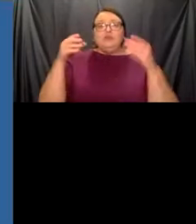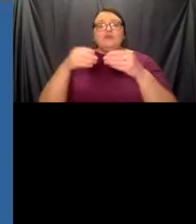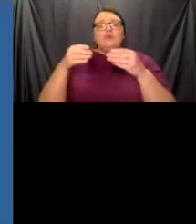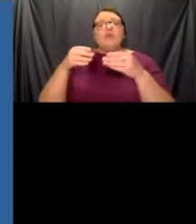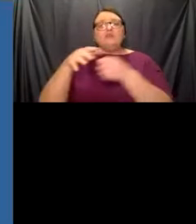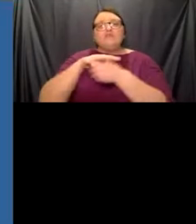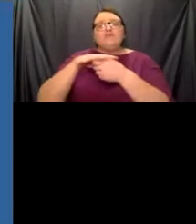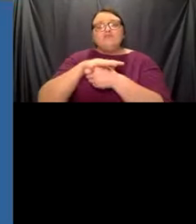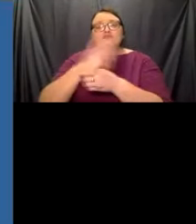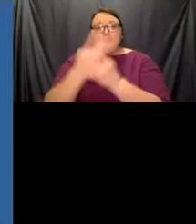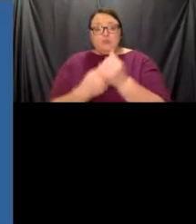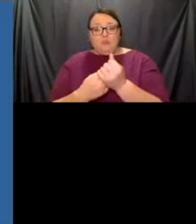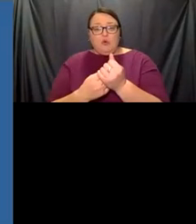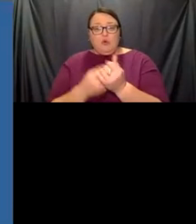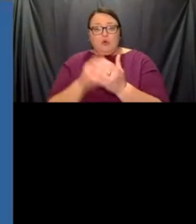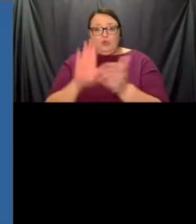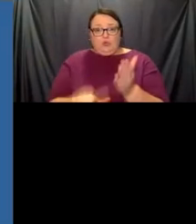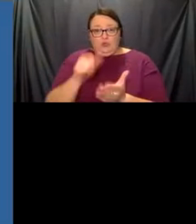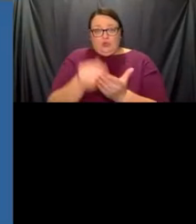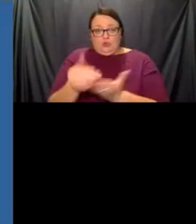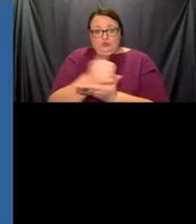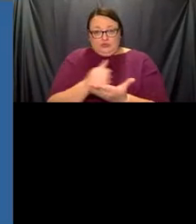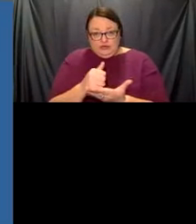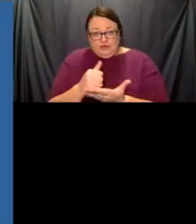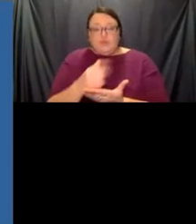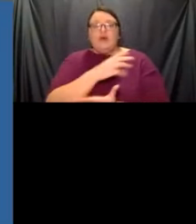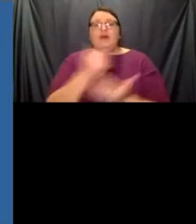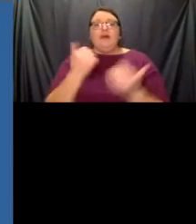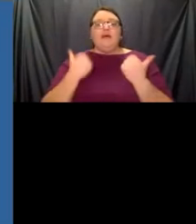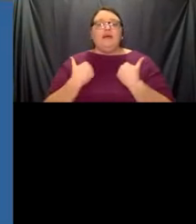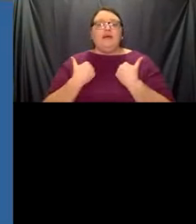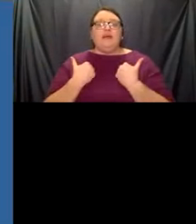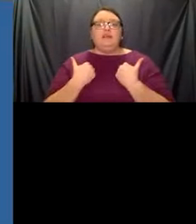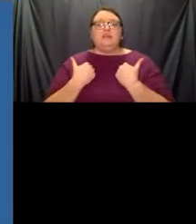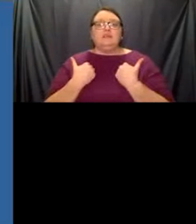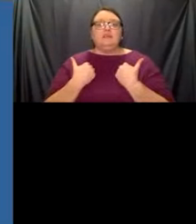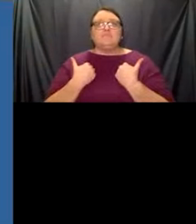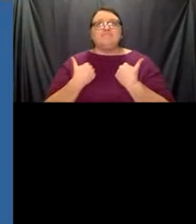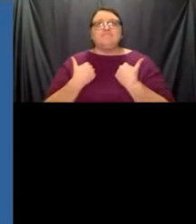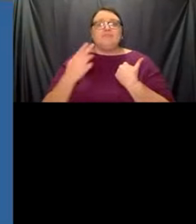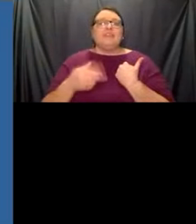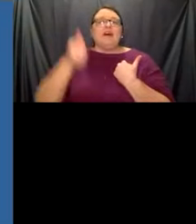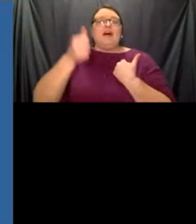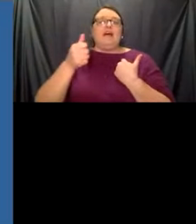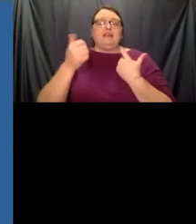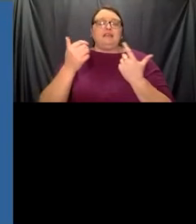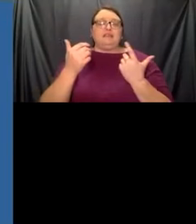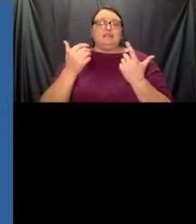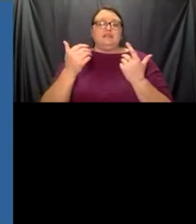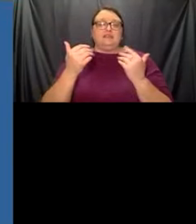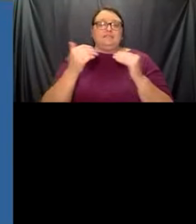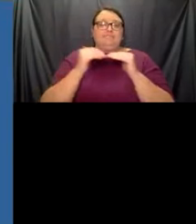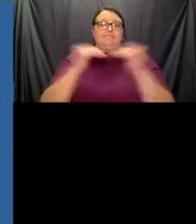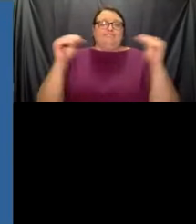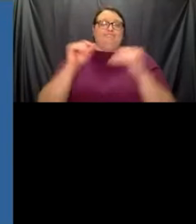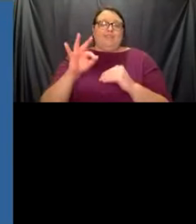that is both lowest income and has El programa de cumplimiento del código